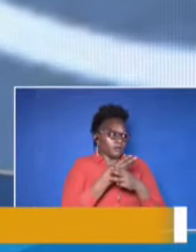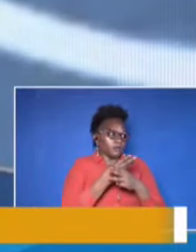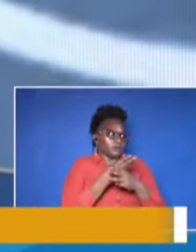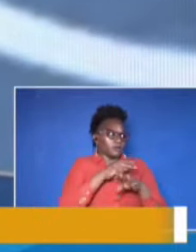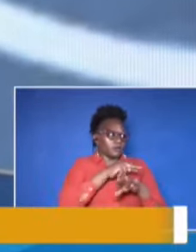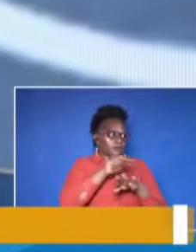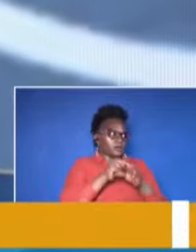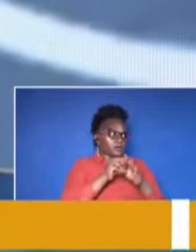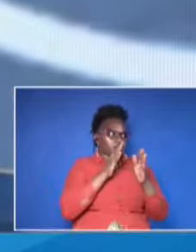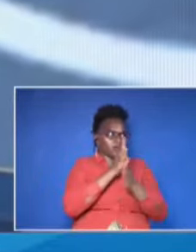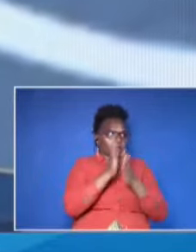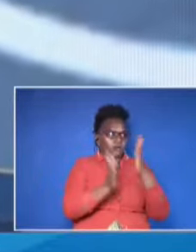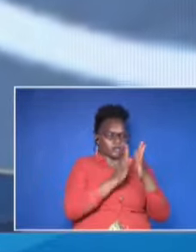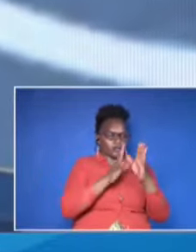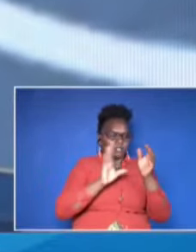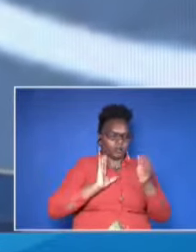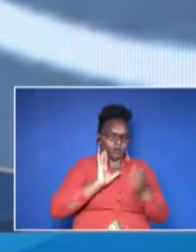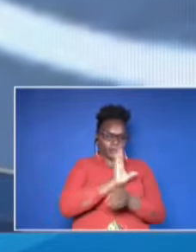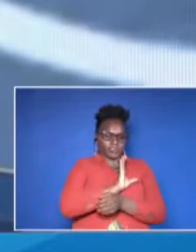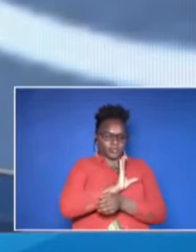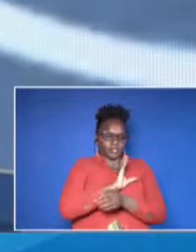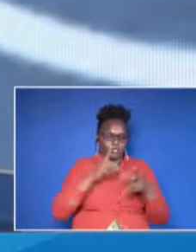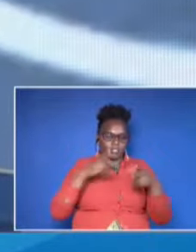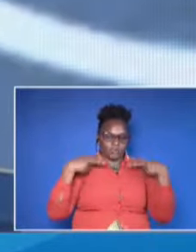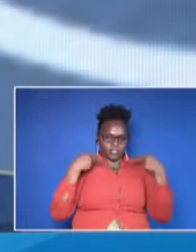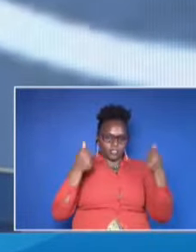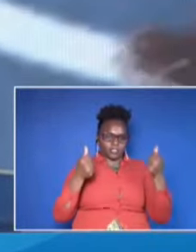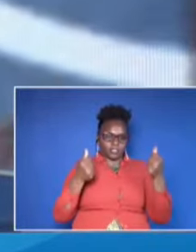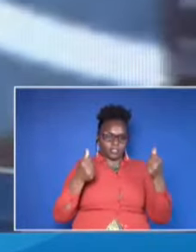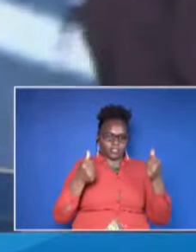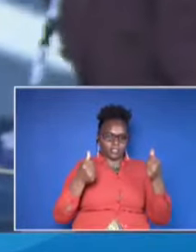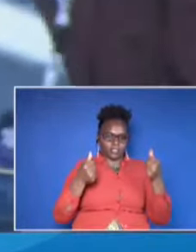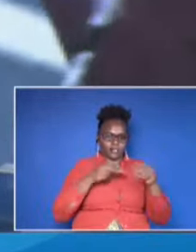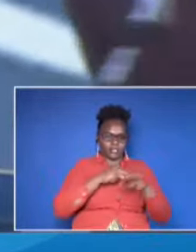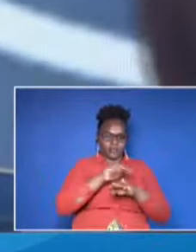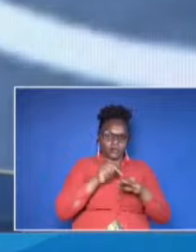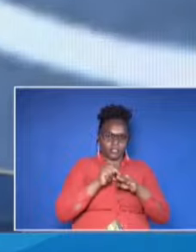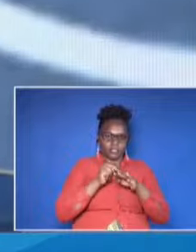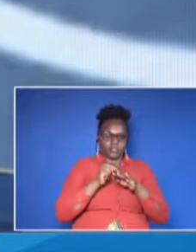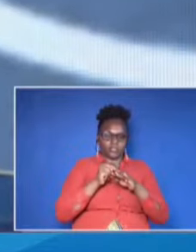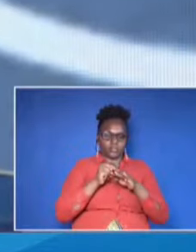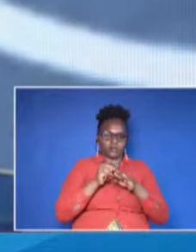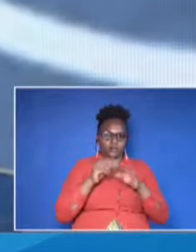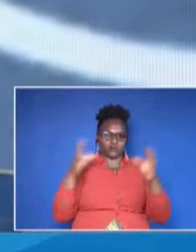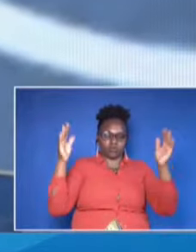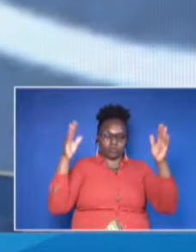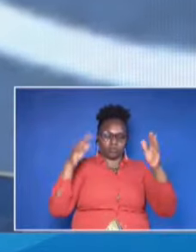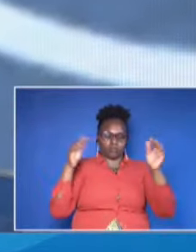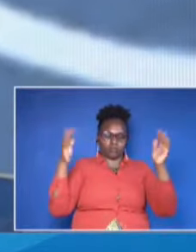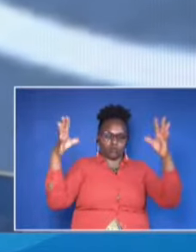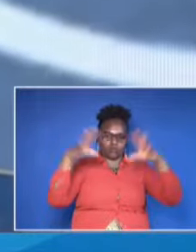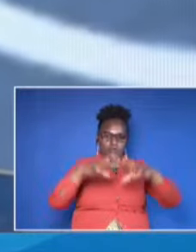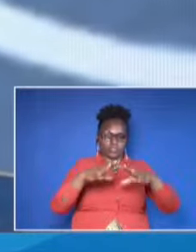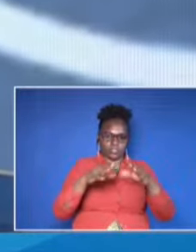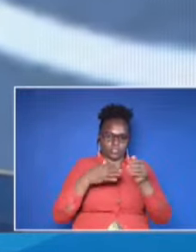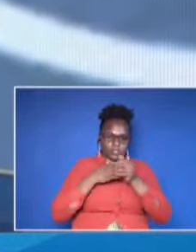the national organizing committee for this healing the nation Crusade led by AR Bishop Dr